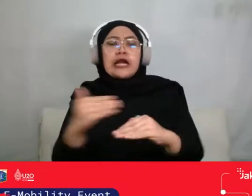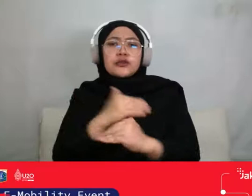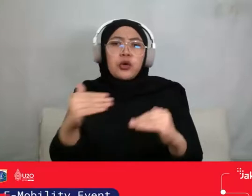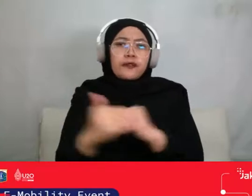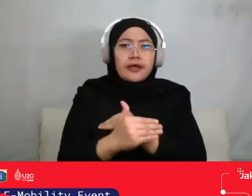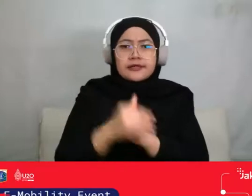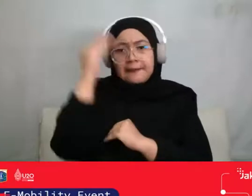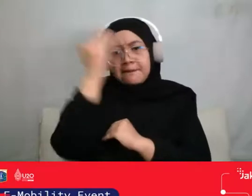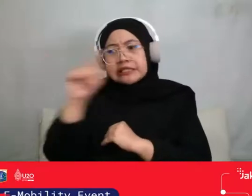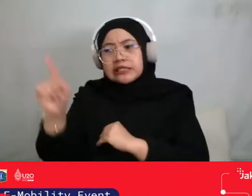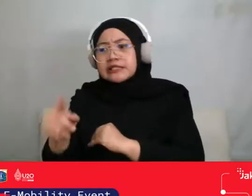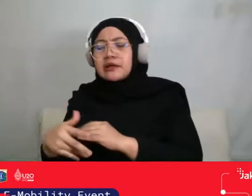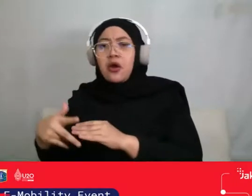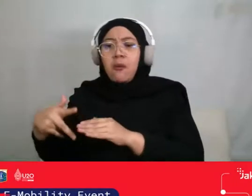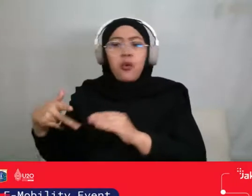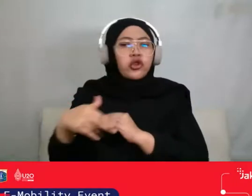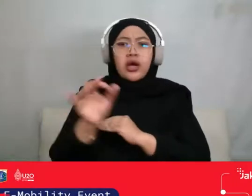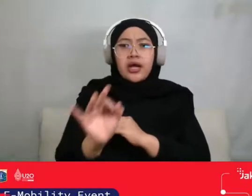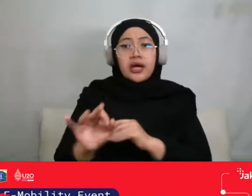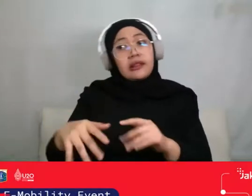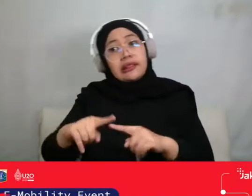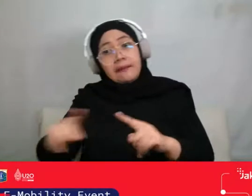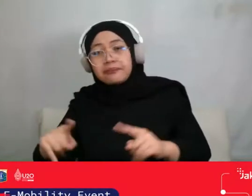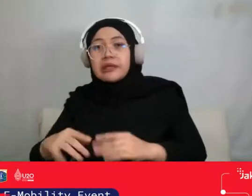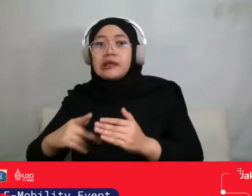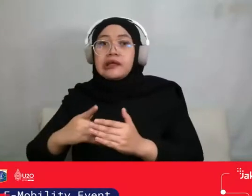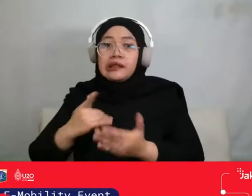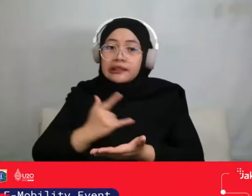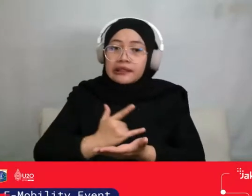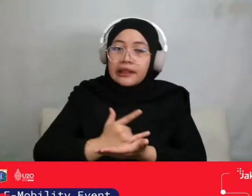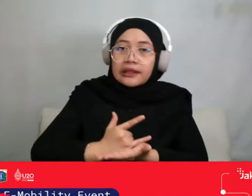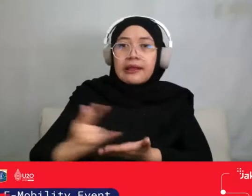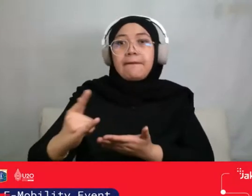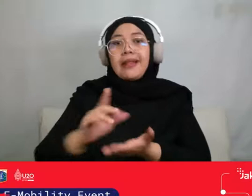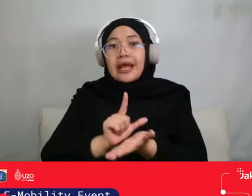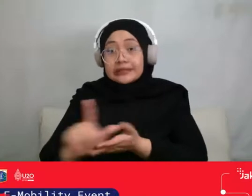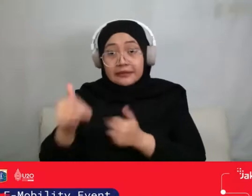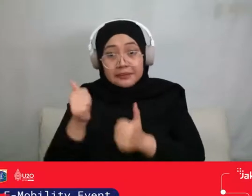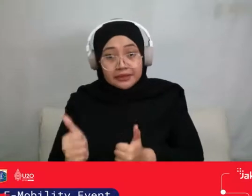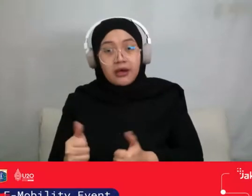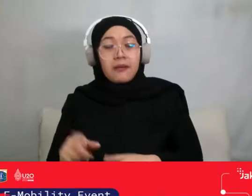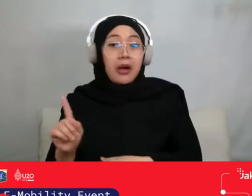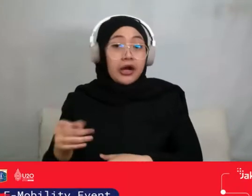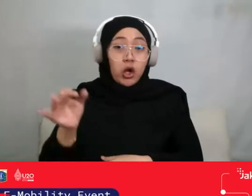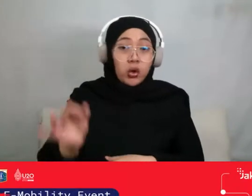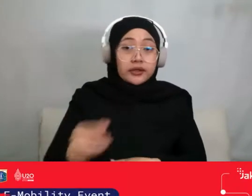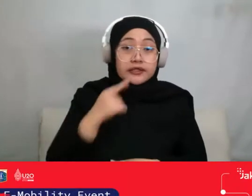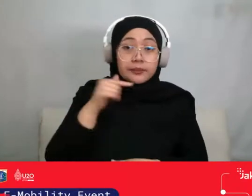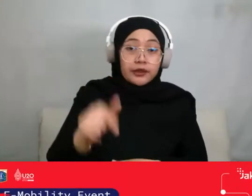smoothly as public service? Please do, Mr. Pati, answer the question from Mr. Purianto for us on the screen. Thank